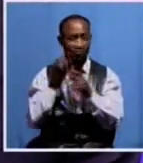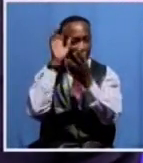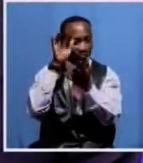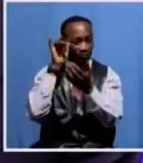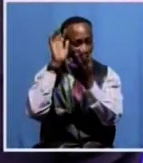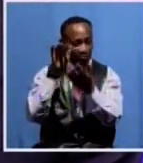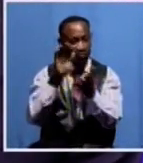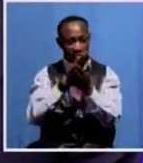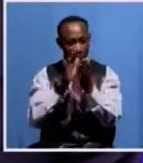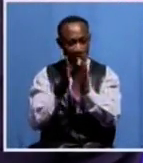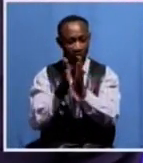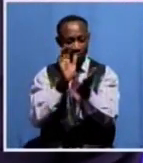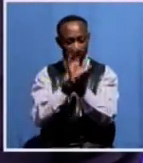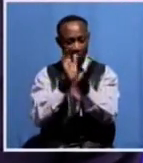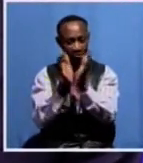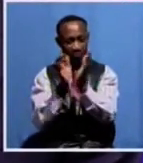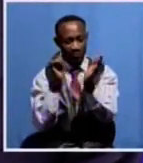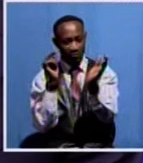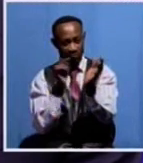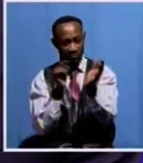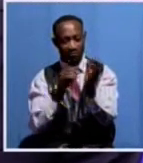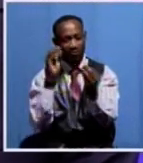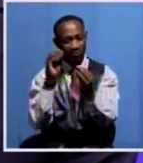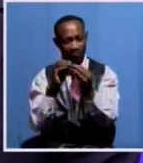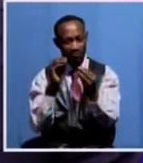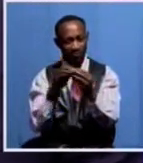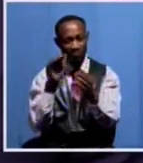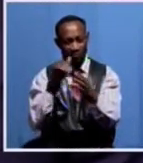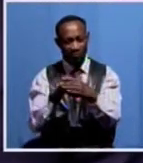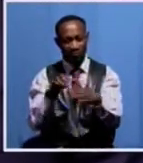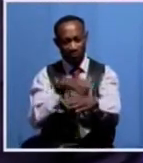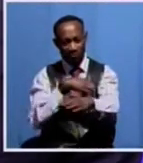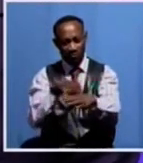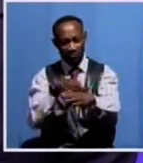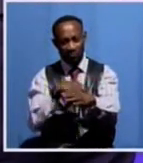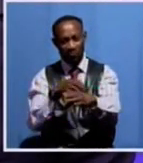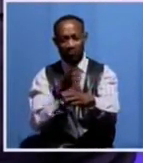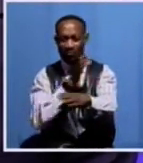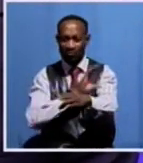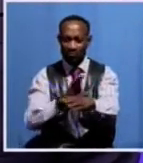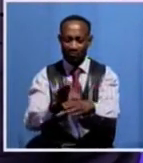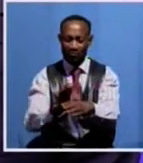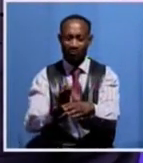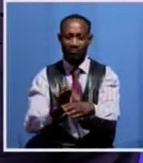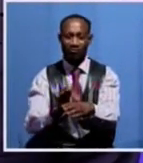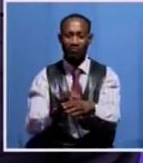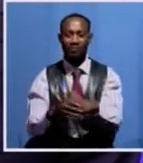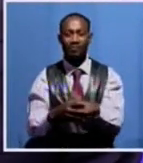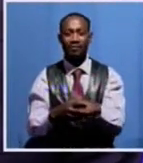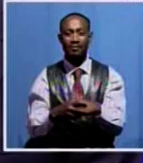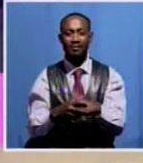go electronic, as we go more and more into e-government, the need for less money,